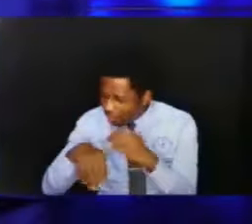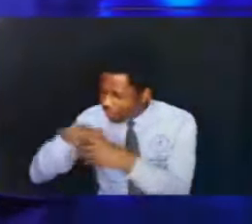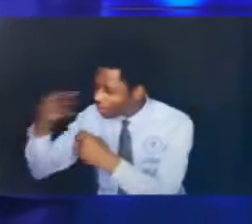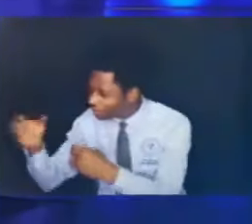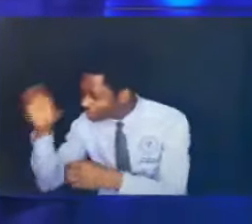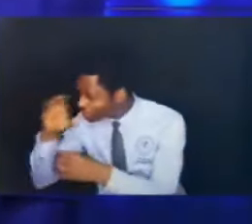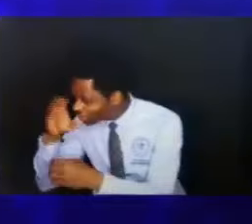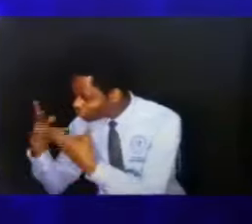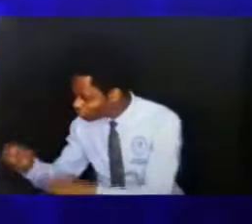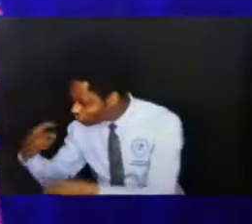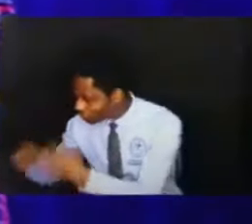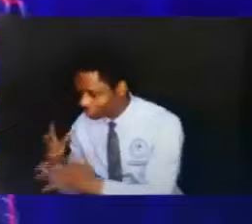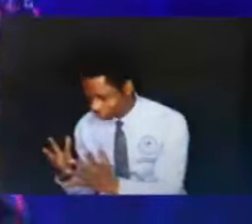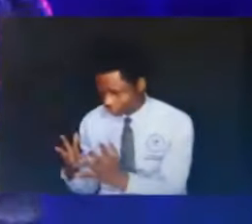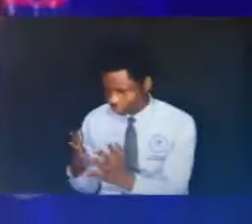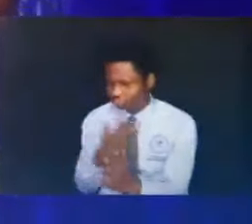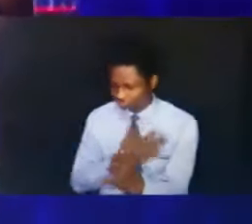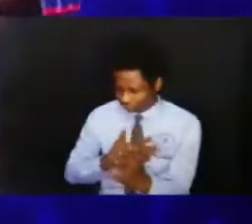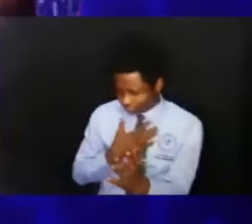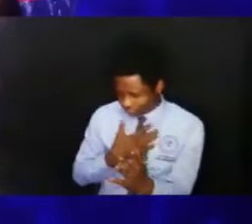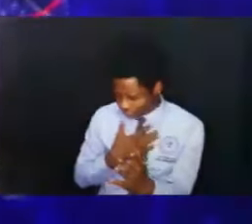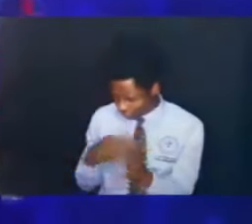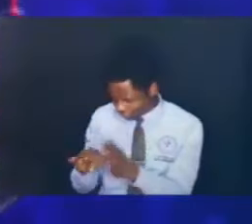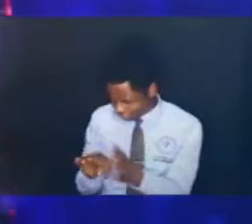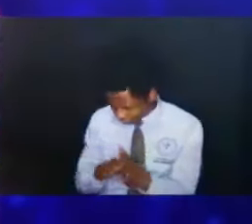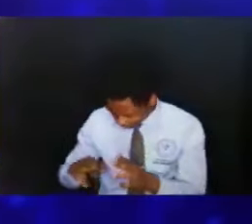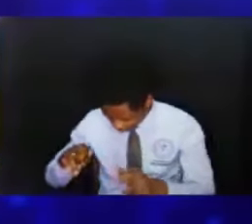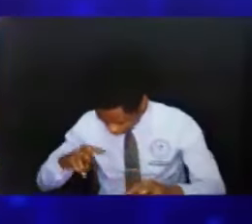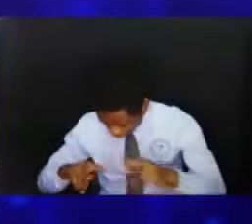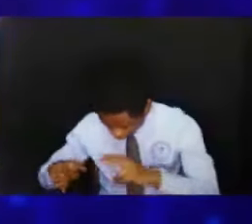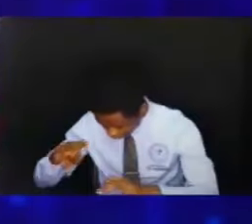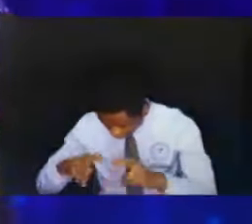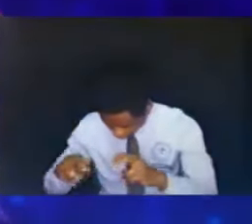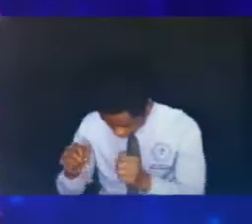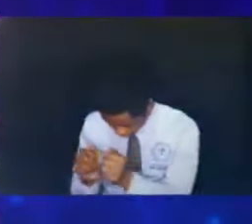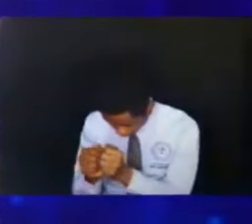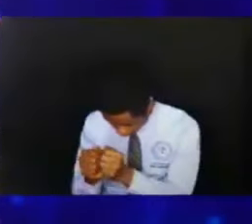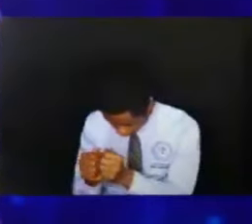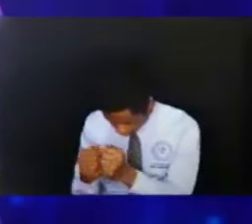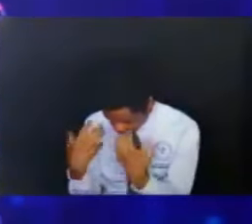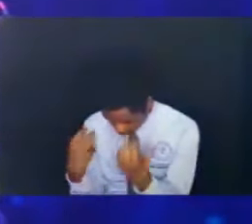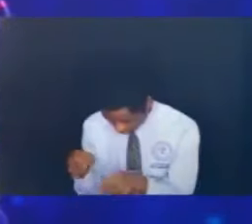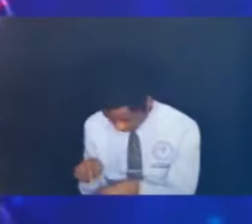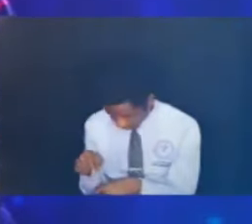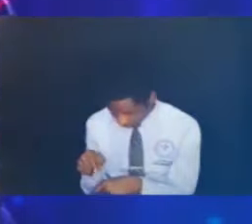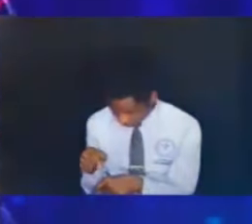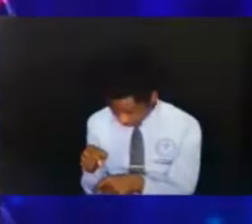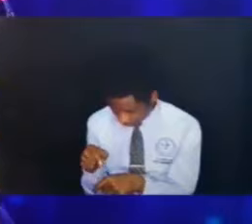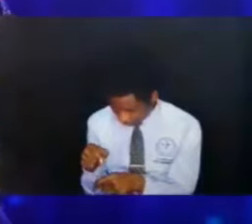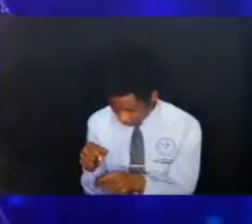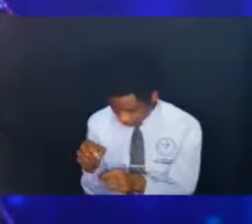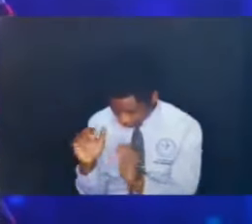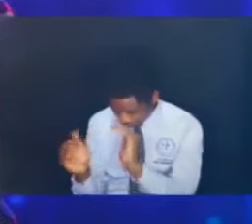let's examine this scripture in the light of the broad word of God. Yes.